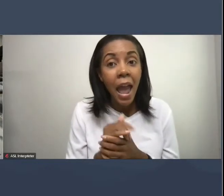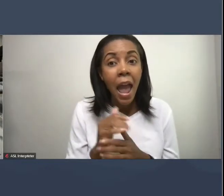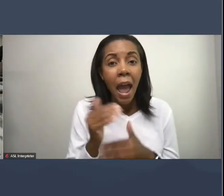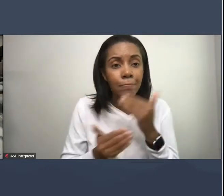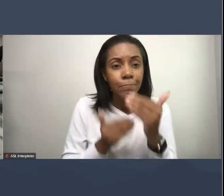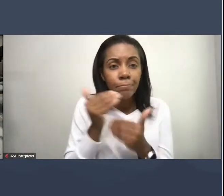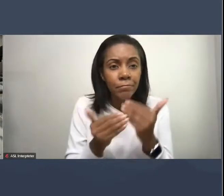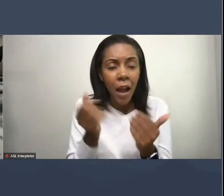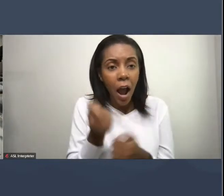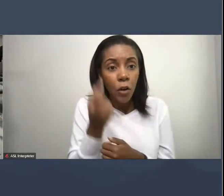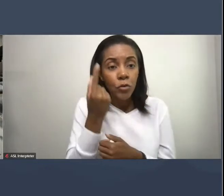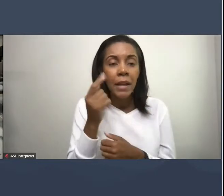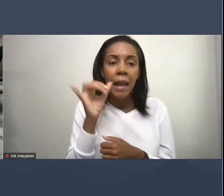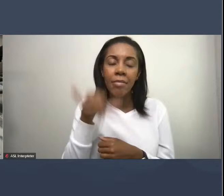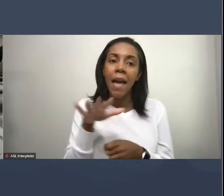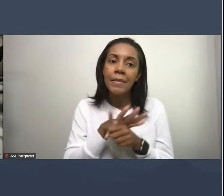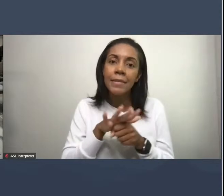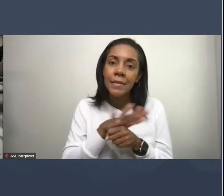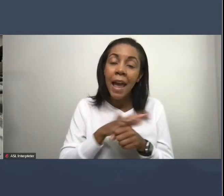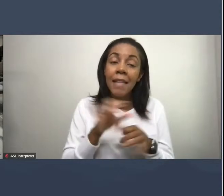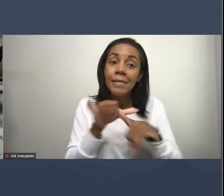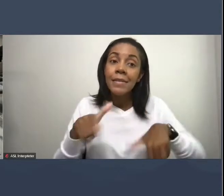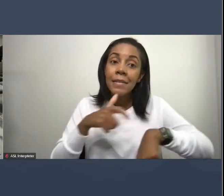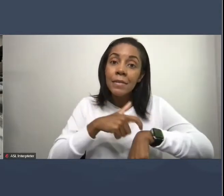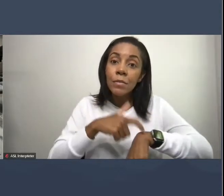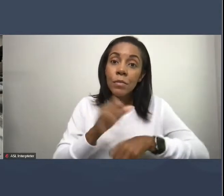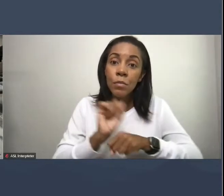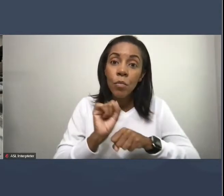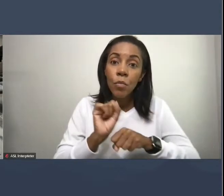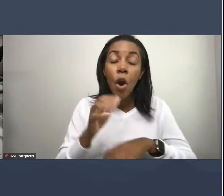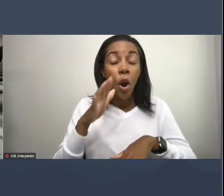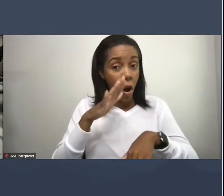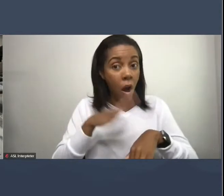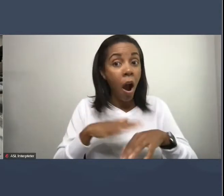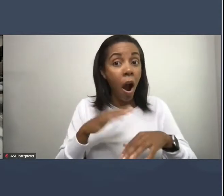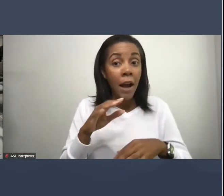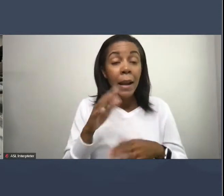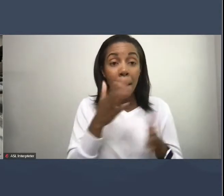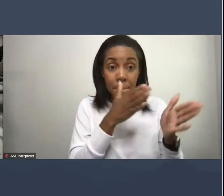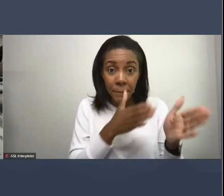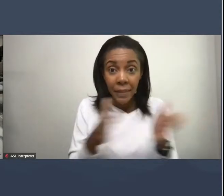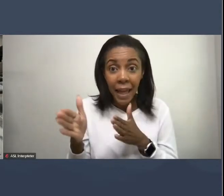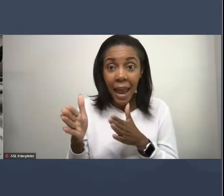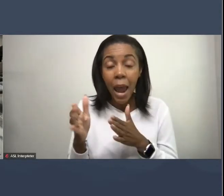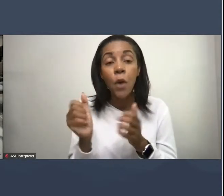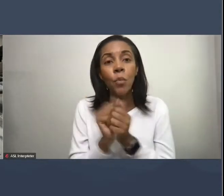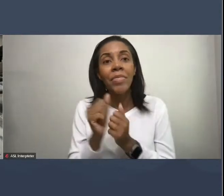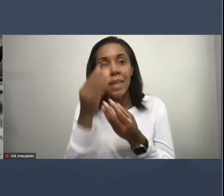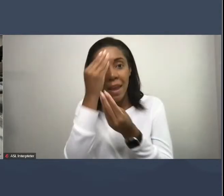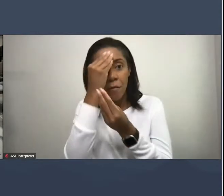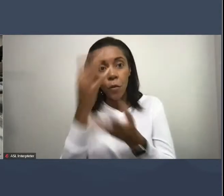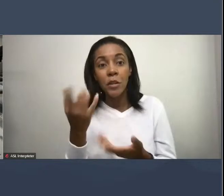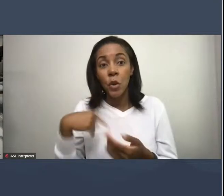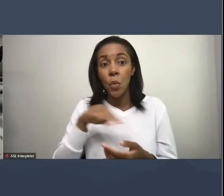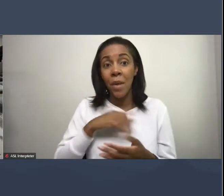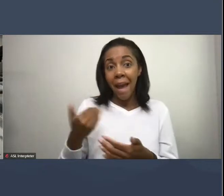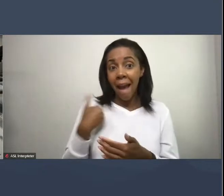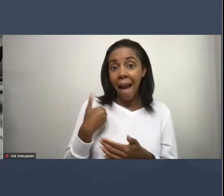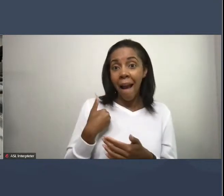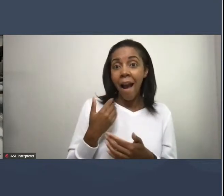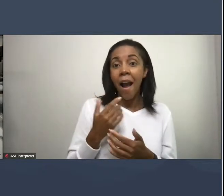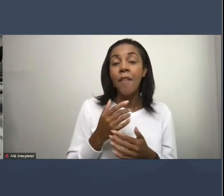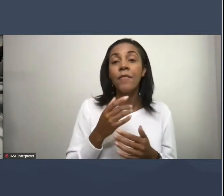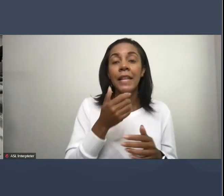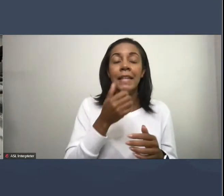and characterizing the site. At the same time, working on a remediation plan based on the information we were gathering at each of those intervals